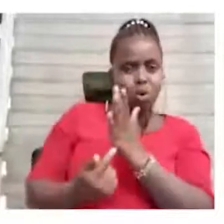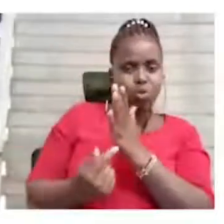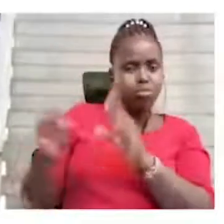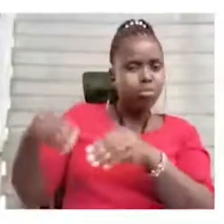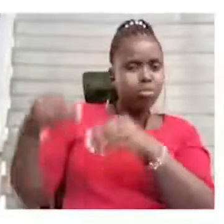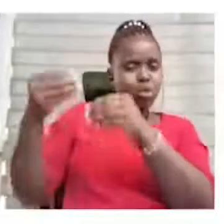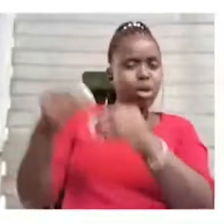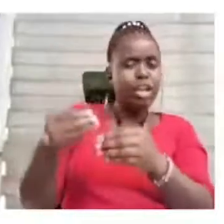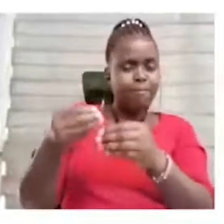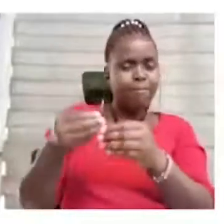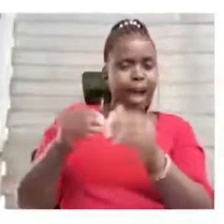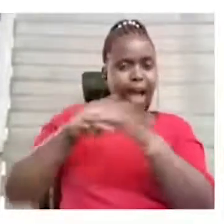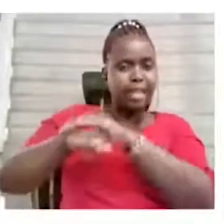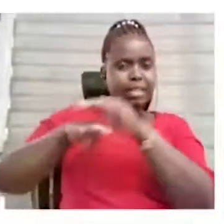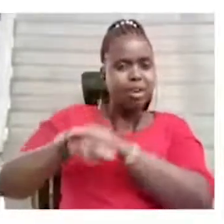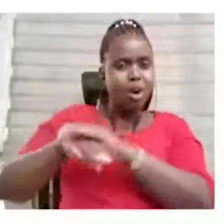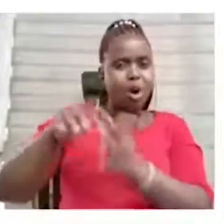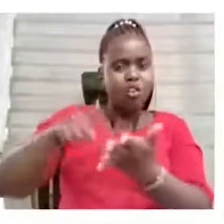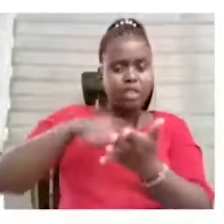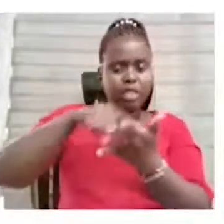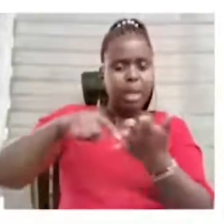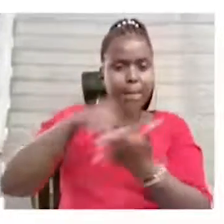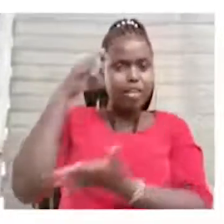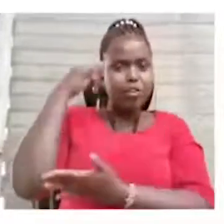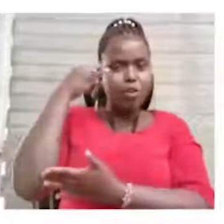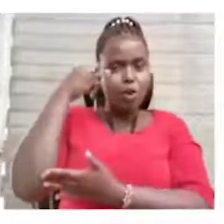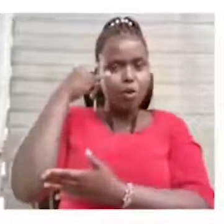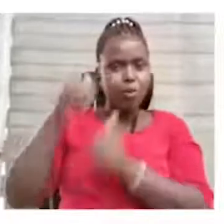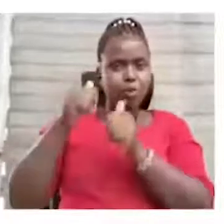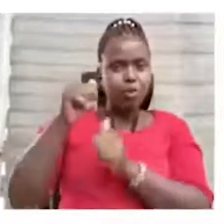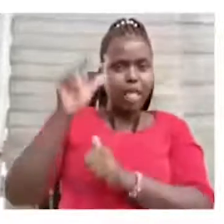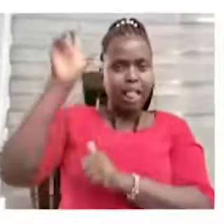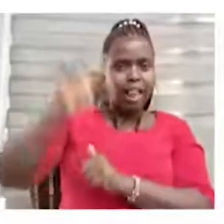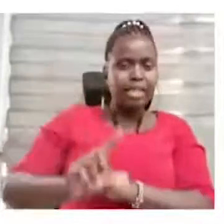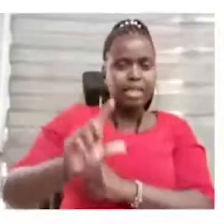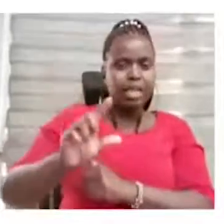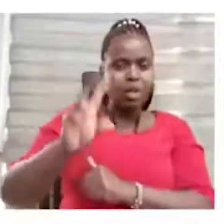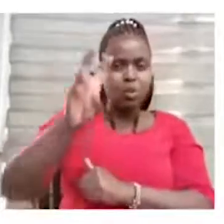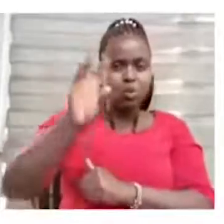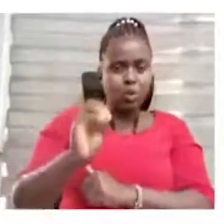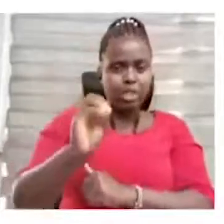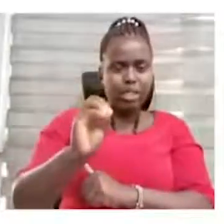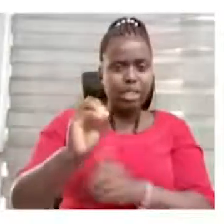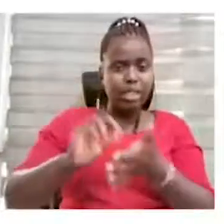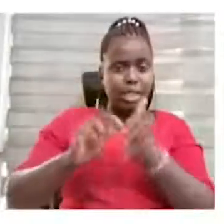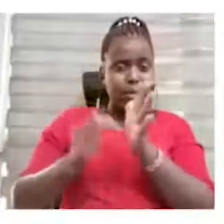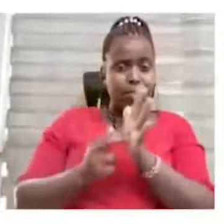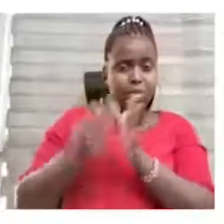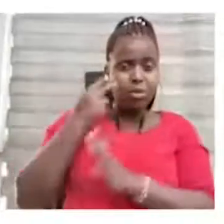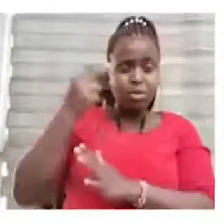4G smartphones at less than 20 cents US dollars a day. So now we're democratizing the access of